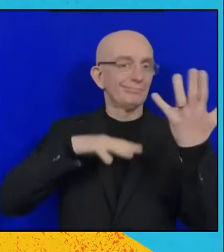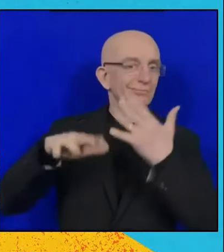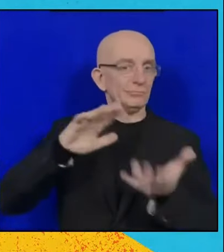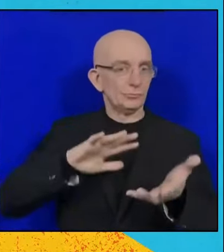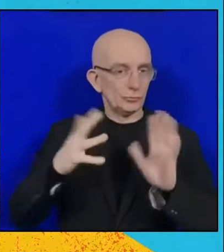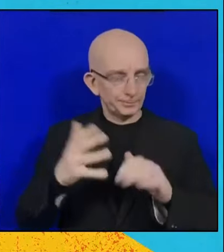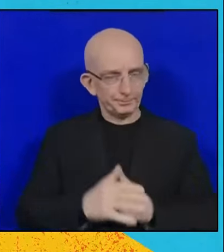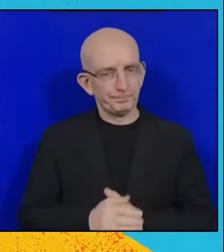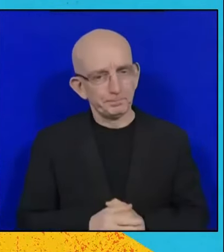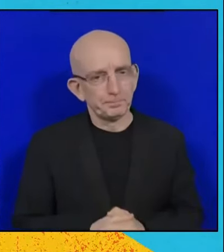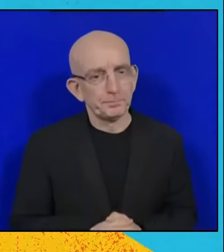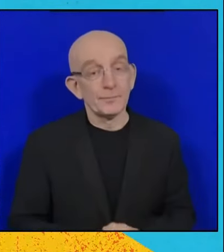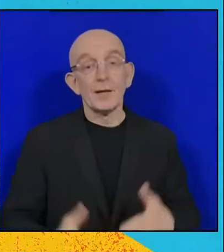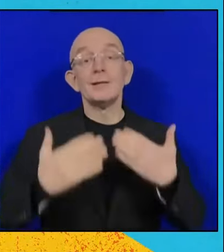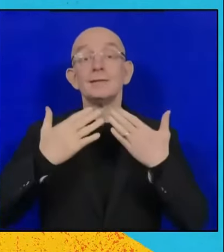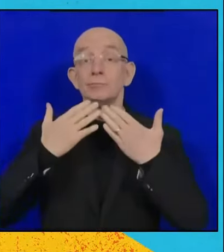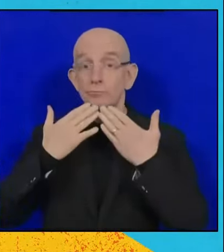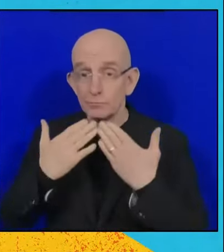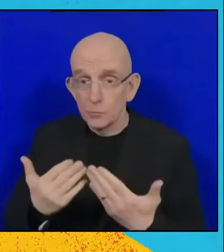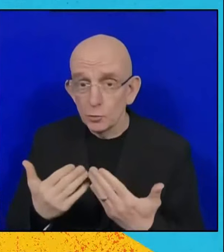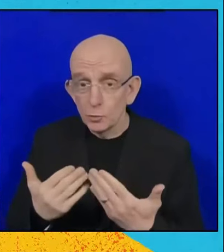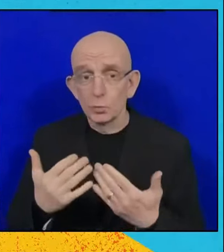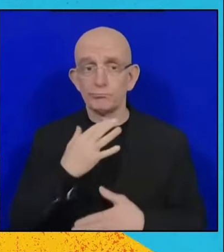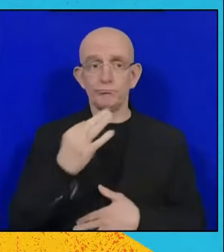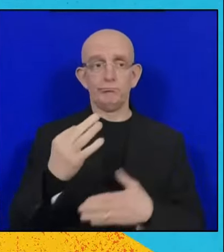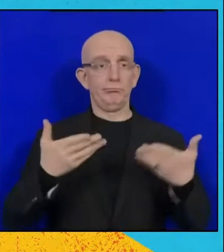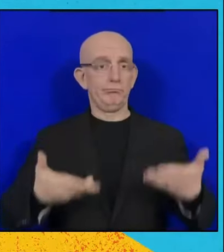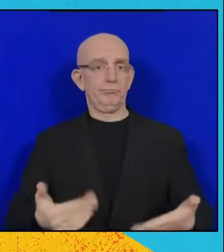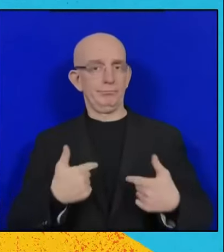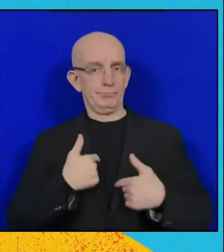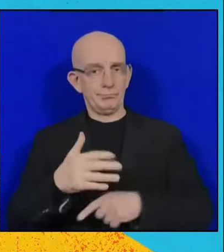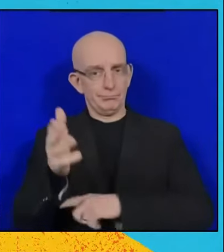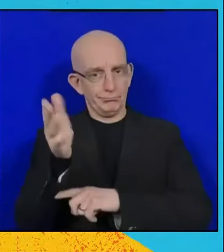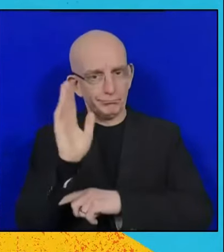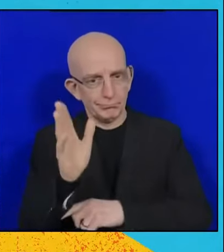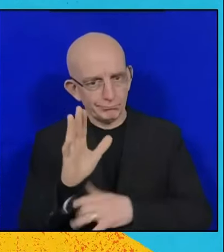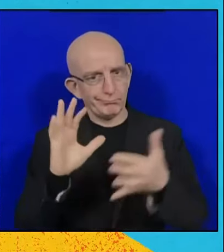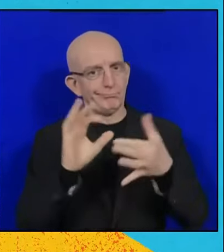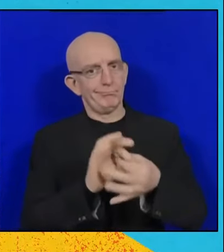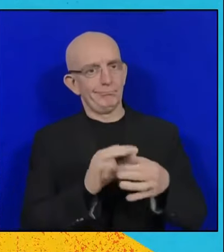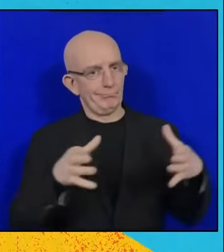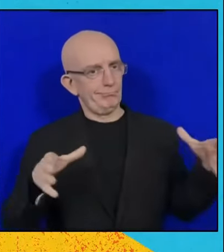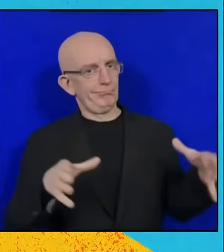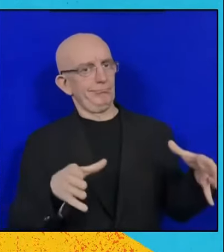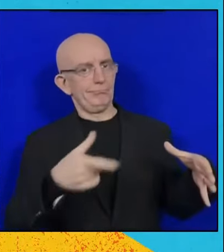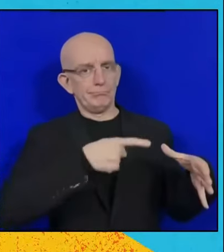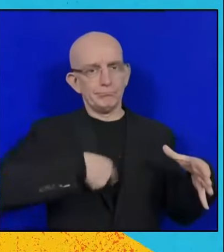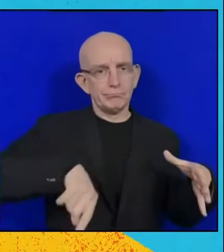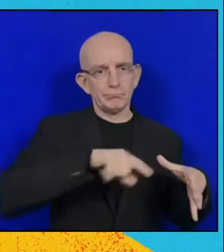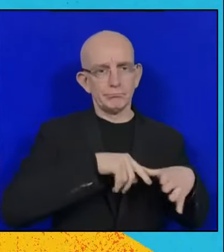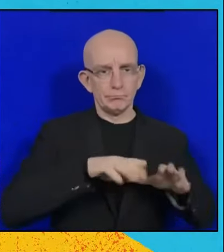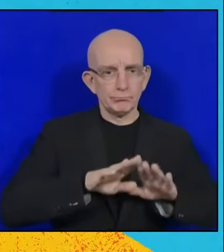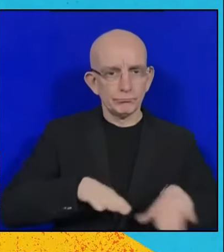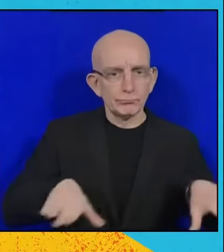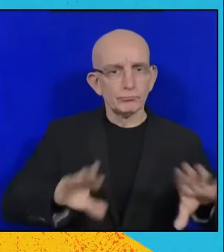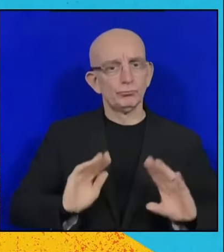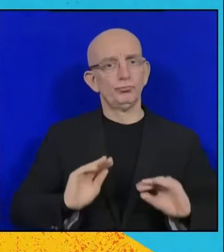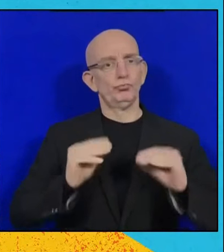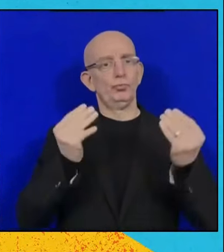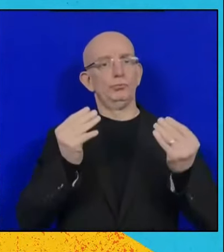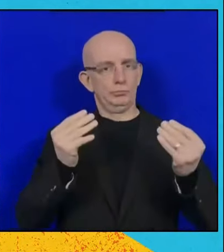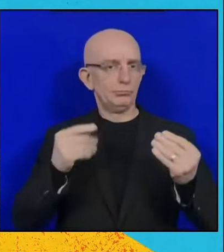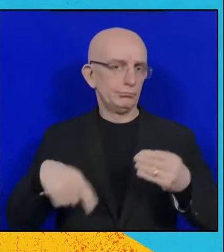to deliver this forum. I think the key thing that COVID-19 demonstrated is that modern issues today fundamentally